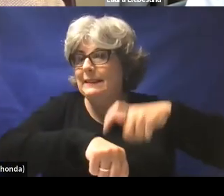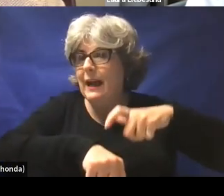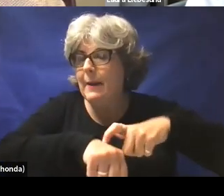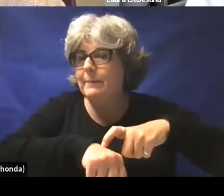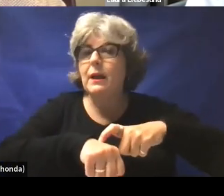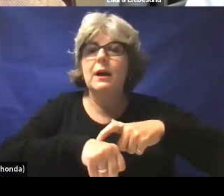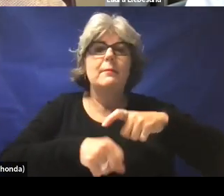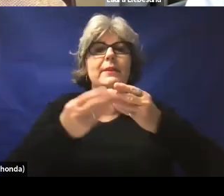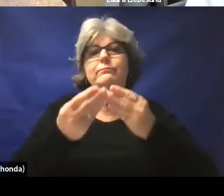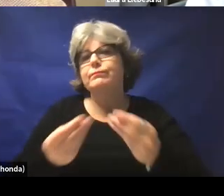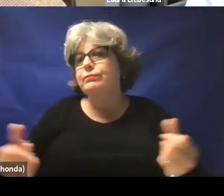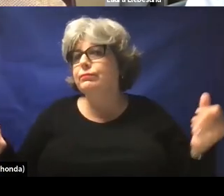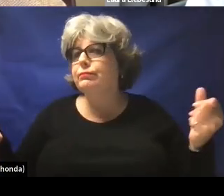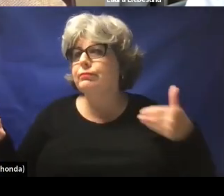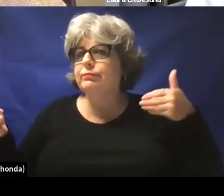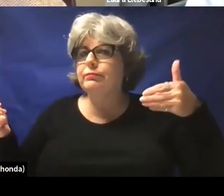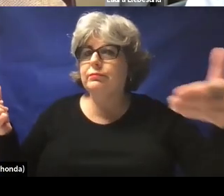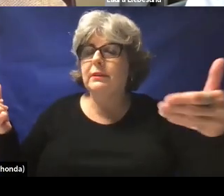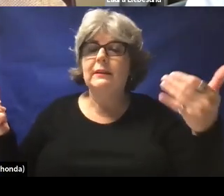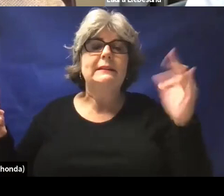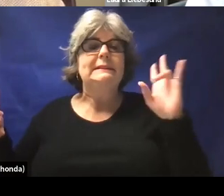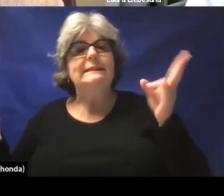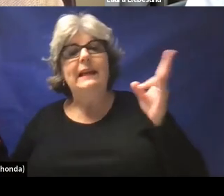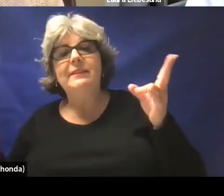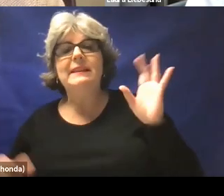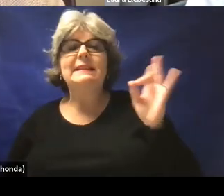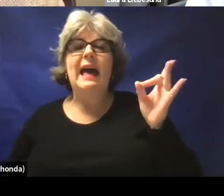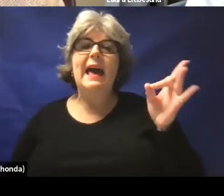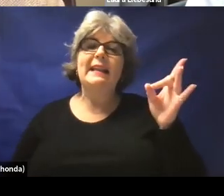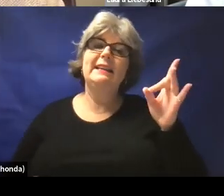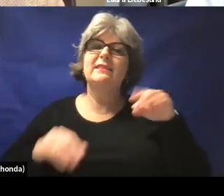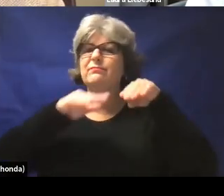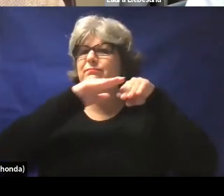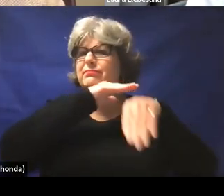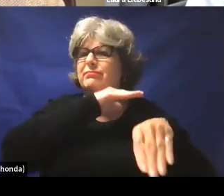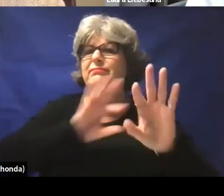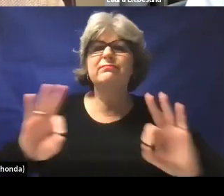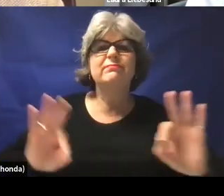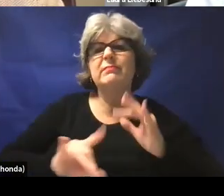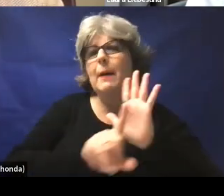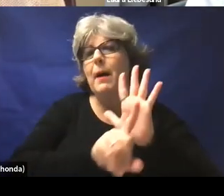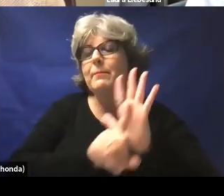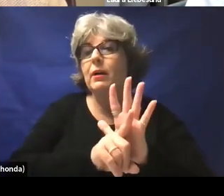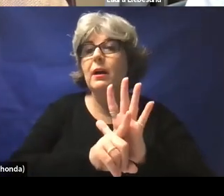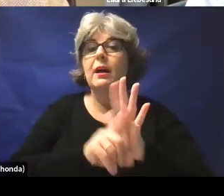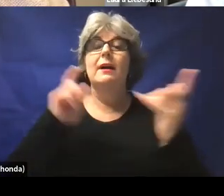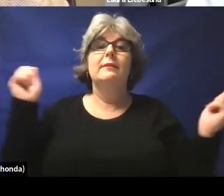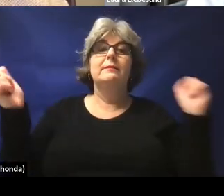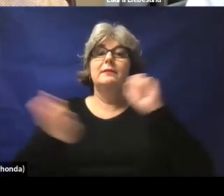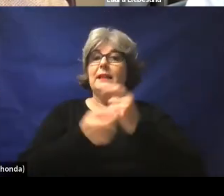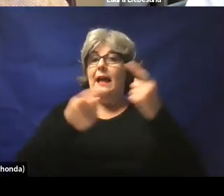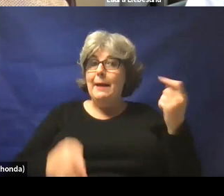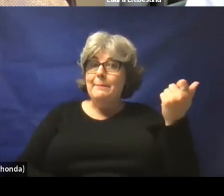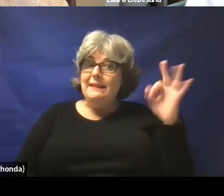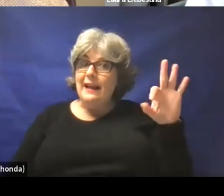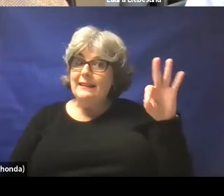really die out, and the 70s, 80s were the really low point for cocktails until the Renaissance started happening in the